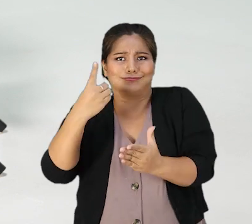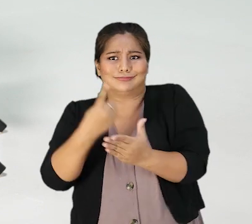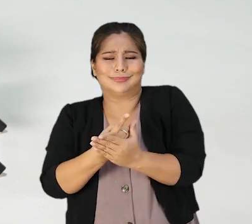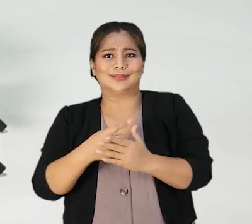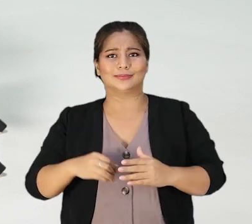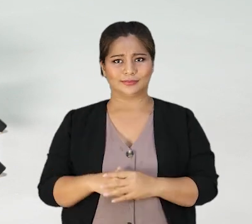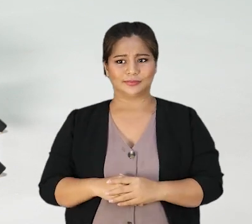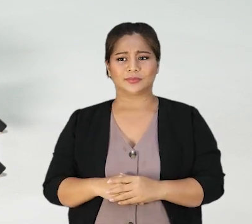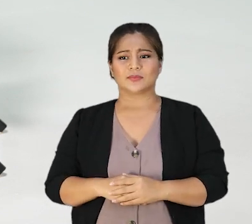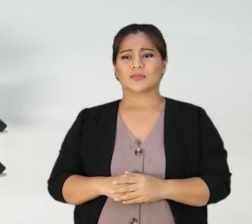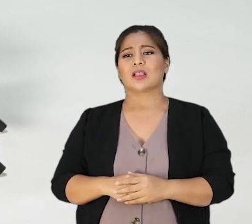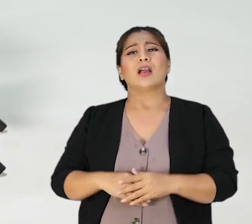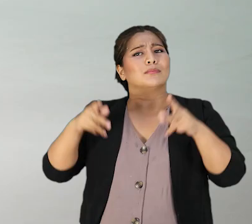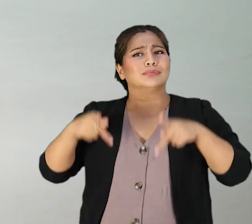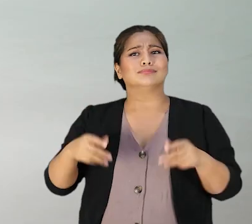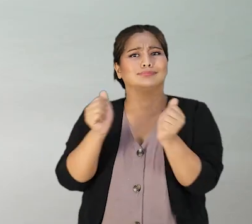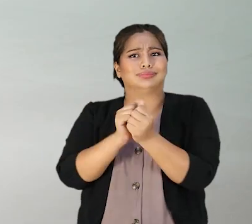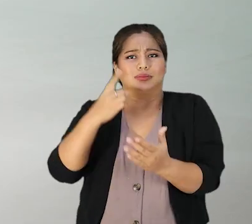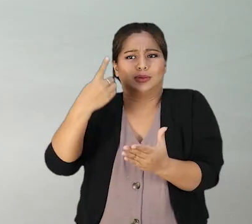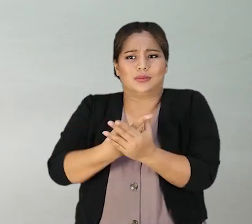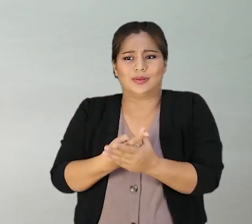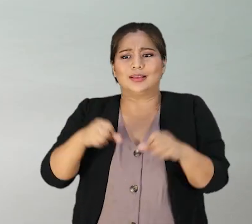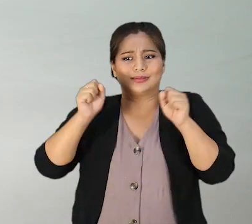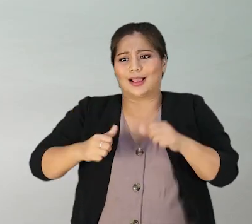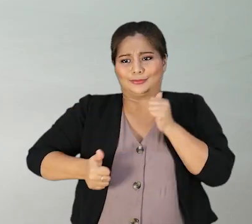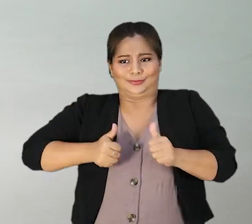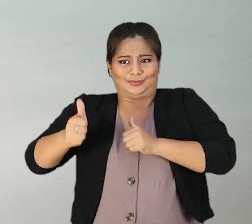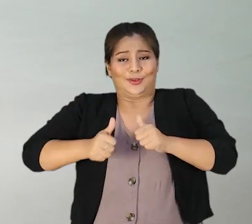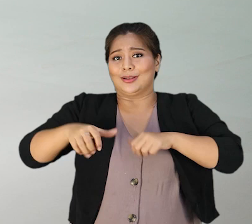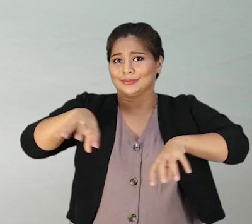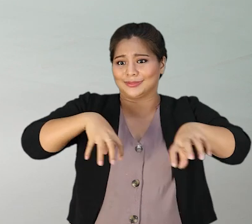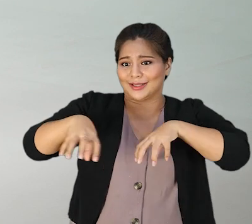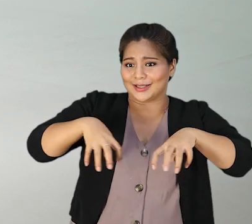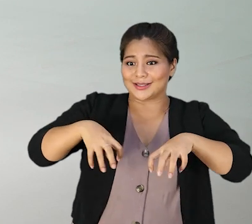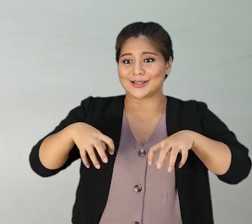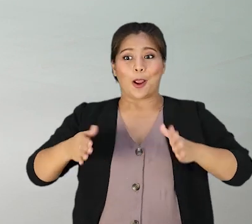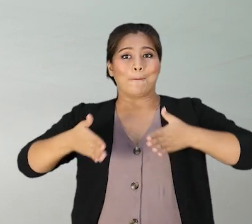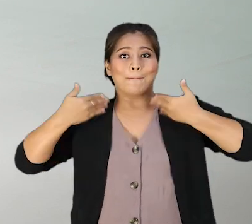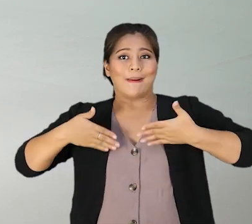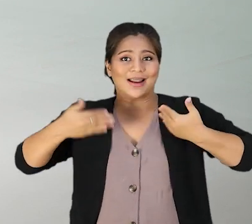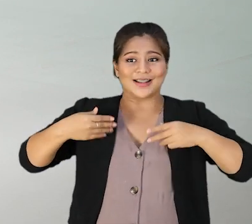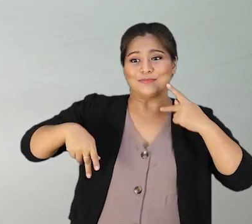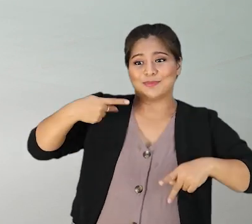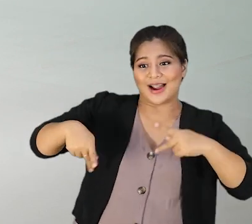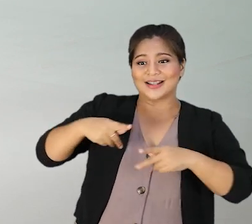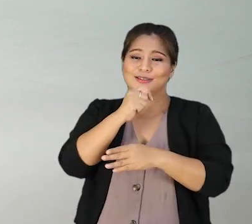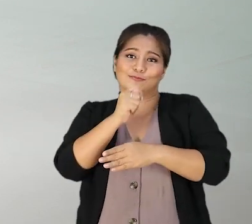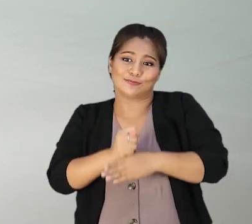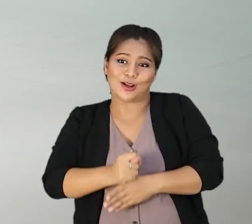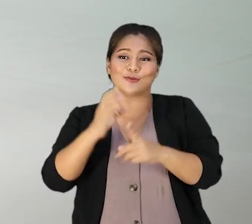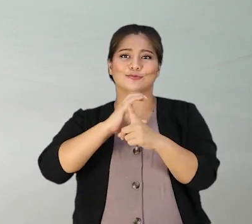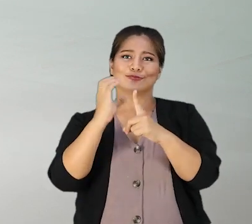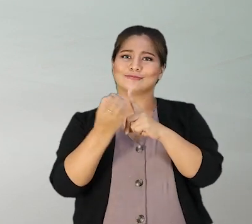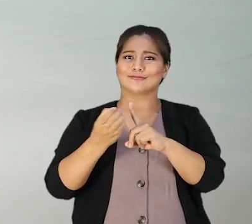persons with disabilities in the village. Persons with disabilities can join sports and other activities, such as parties,